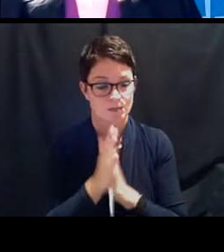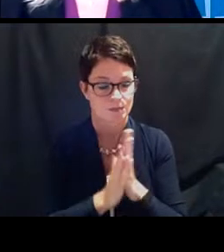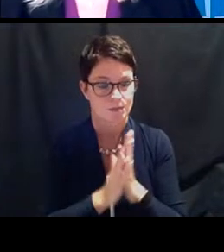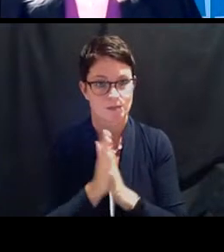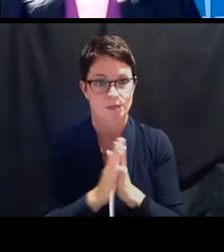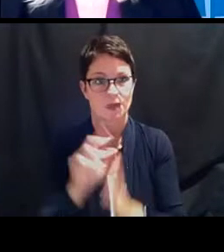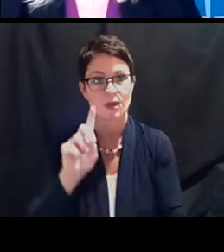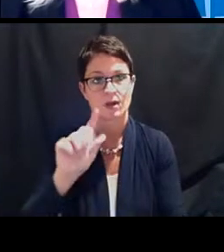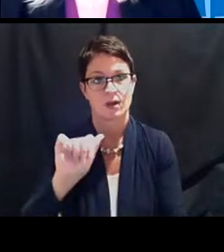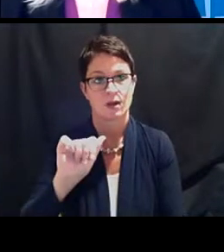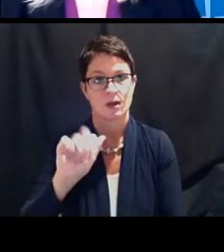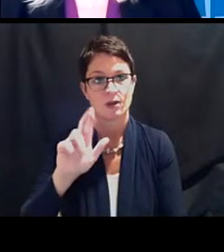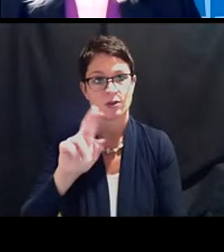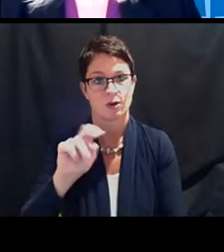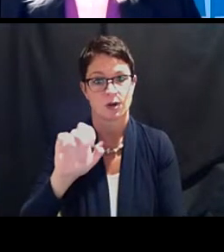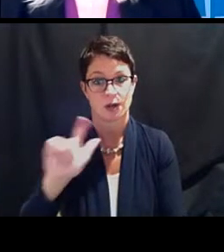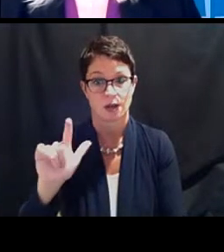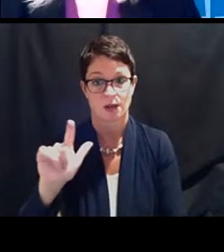Darnell, are you there?